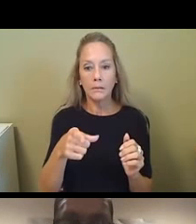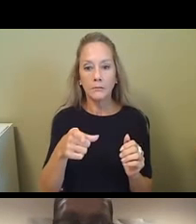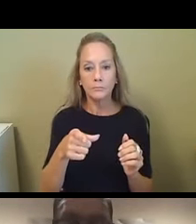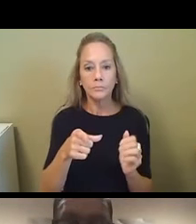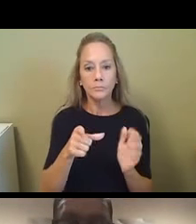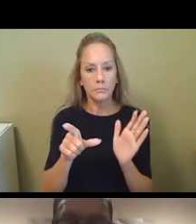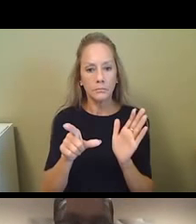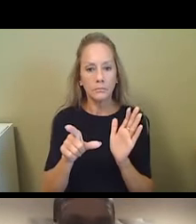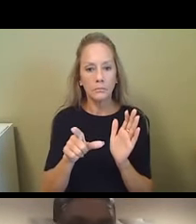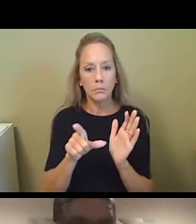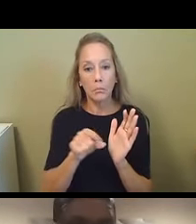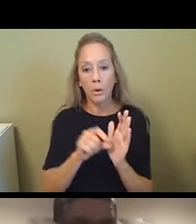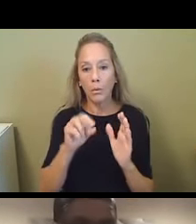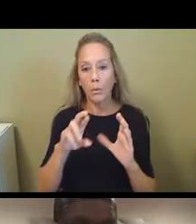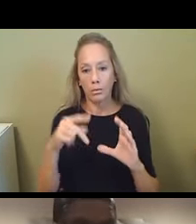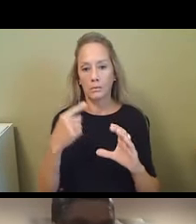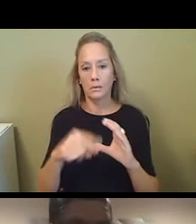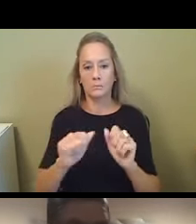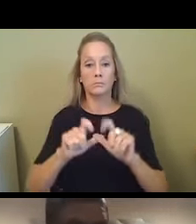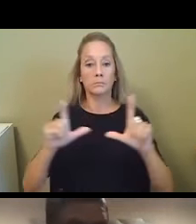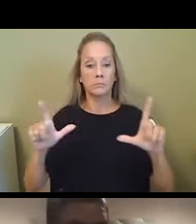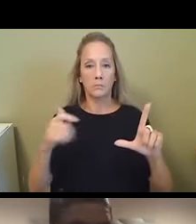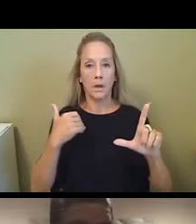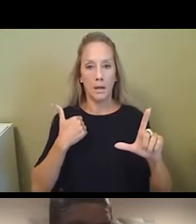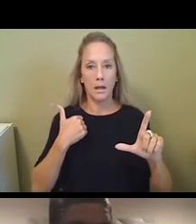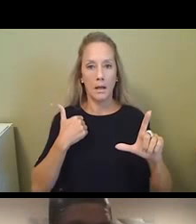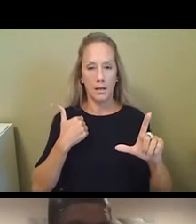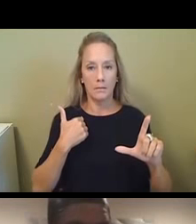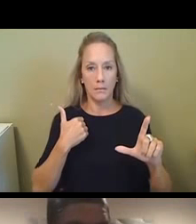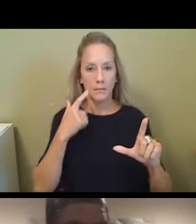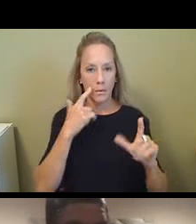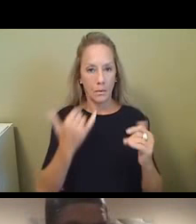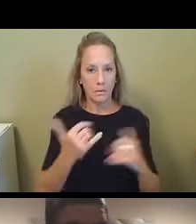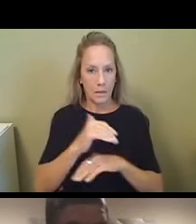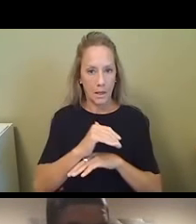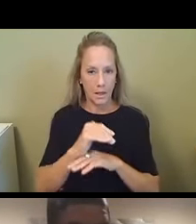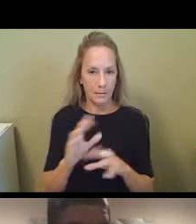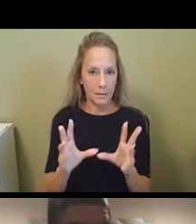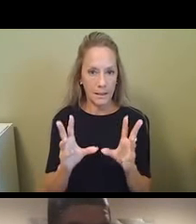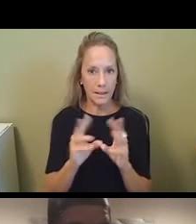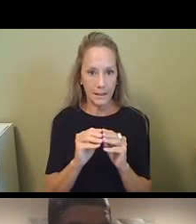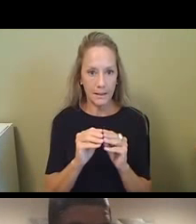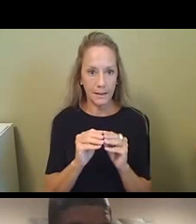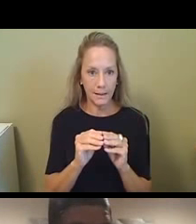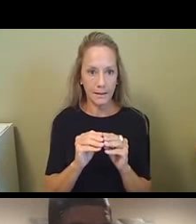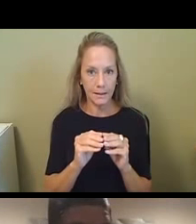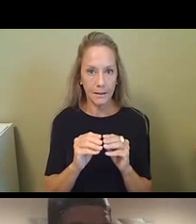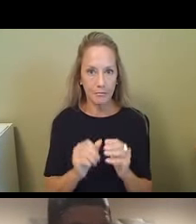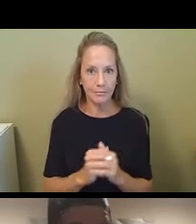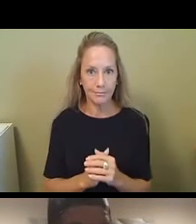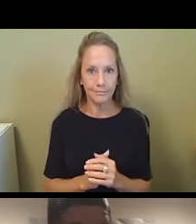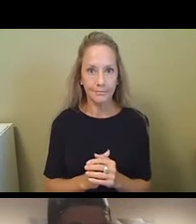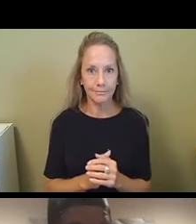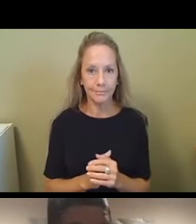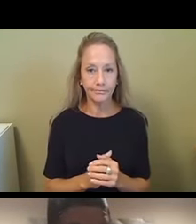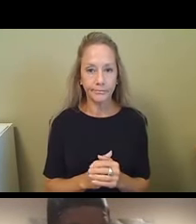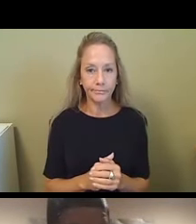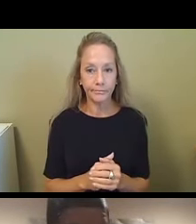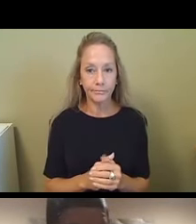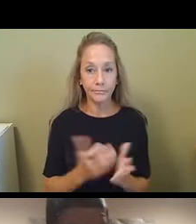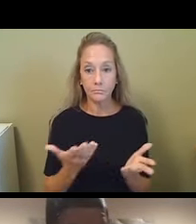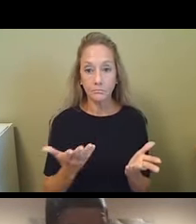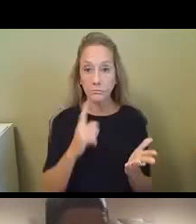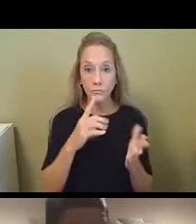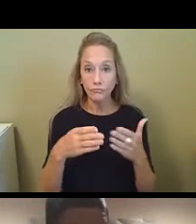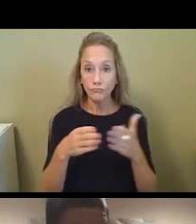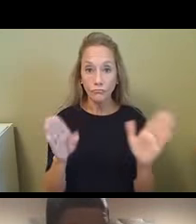printed or electronically the agenda for the meeting this evening. And just in general, any comments